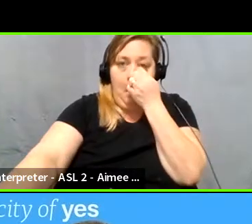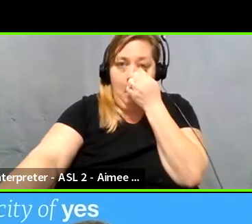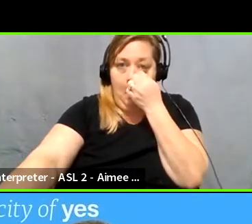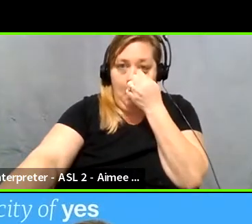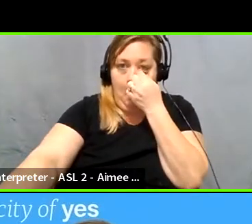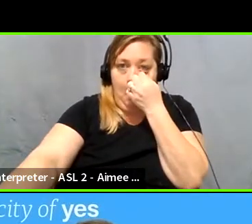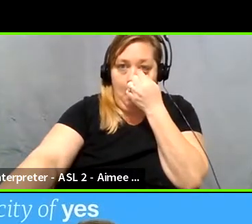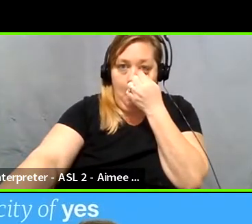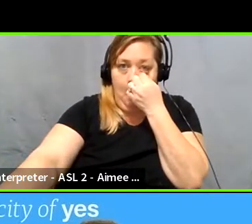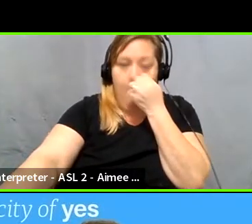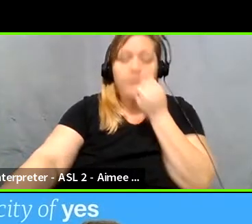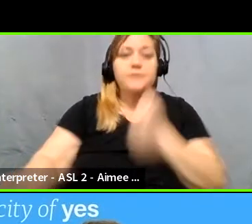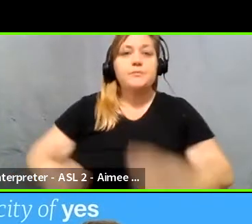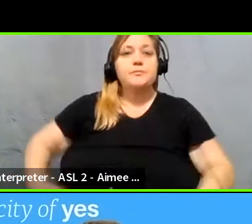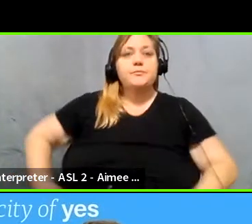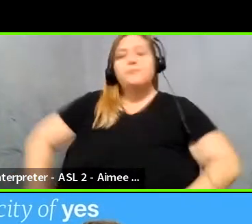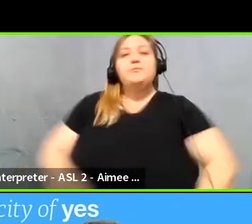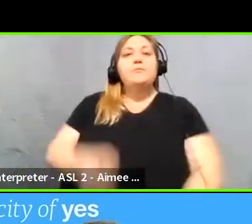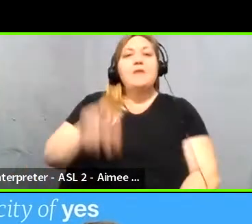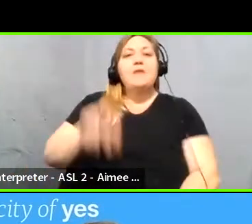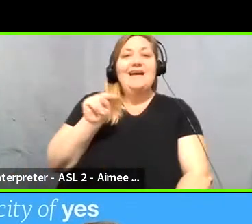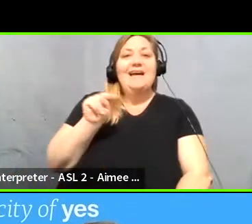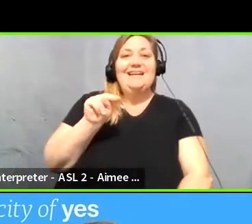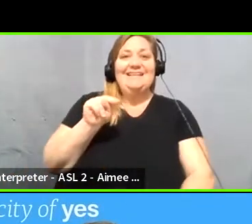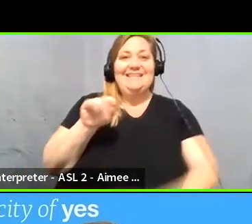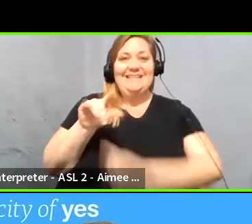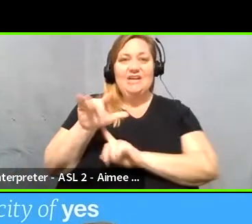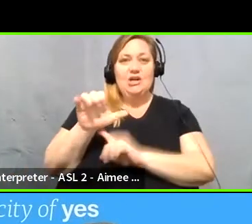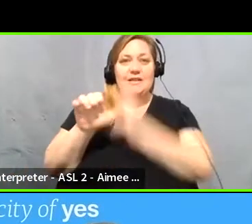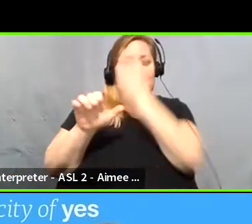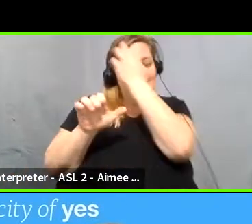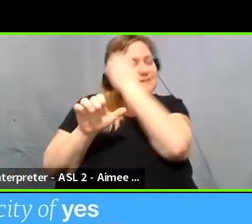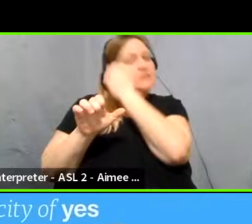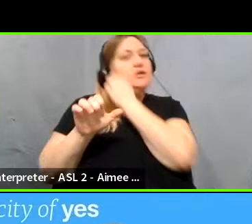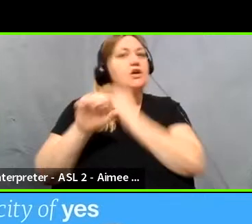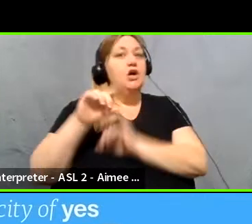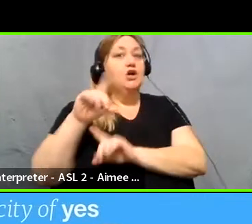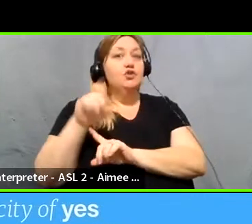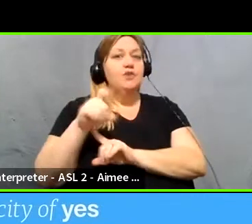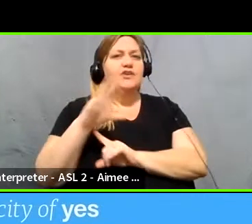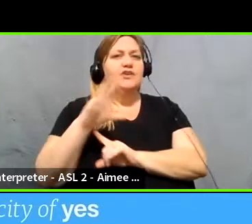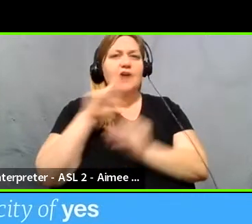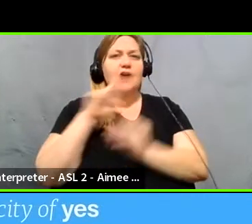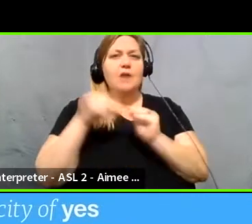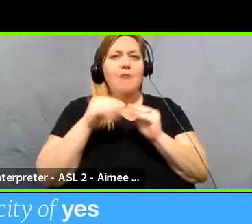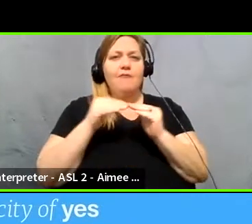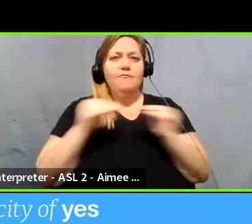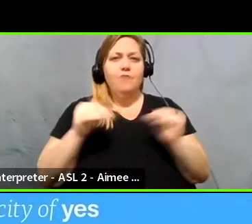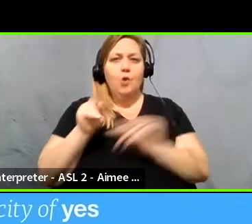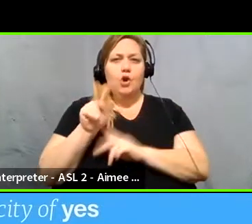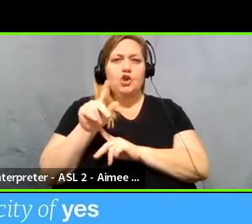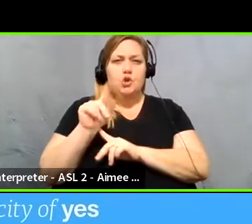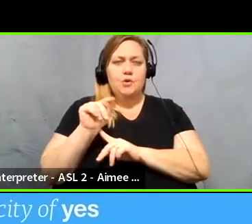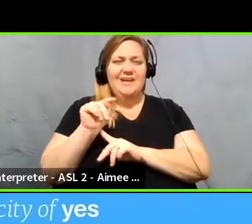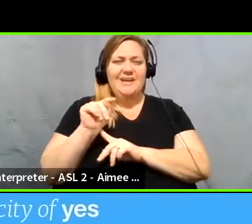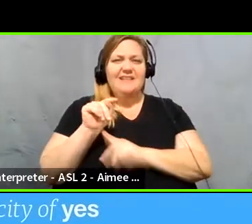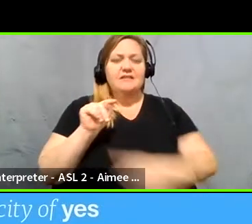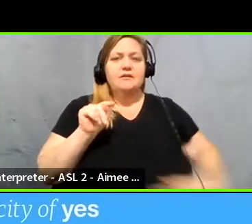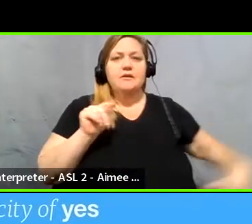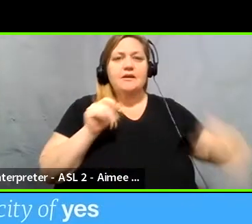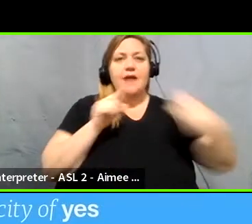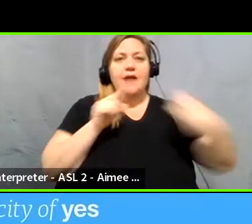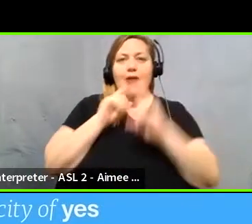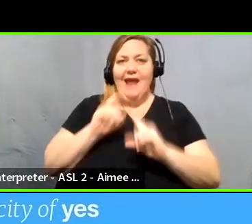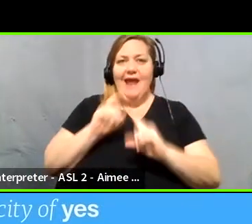Thanks, Nicholas. That's a great question. Right now, the more flexible